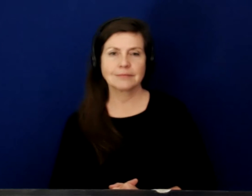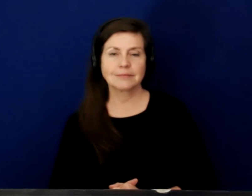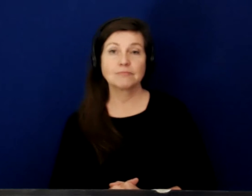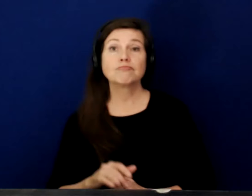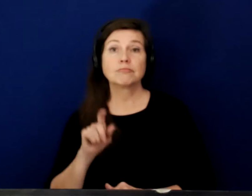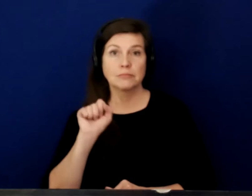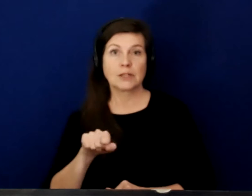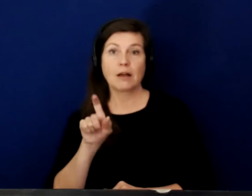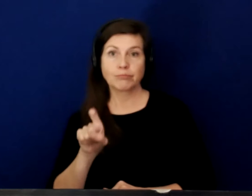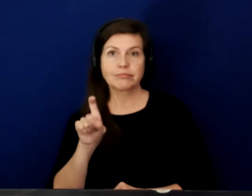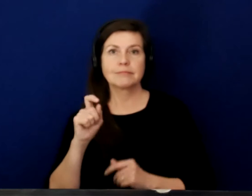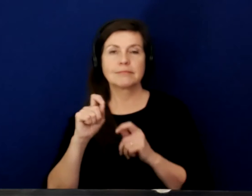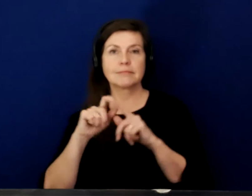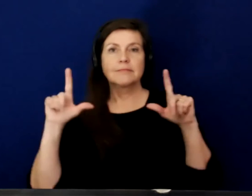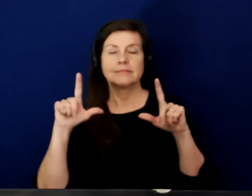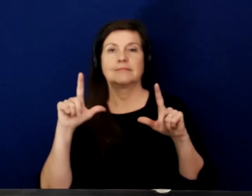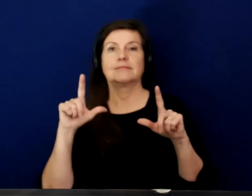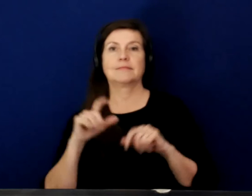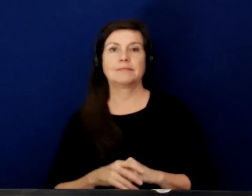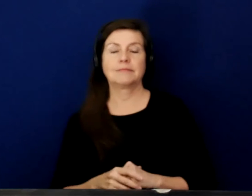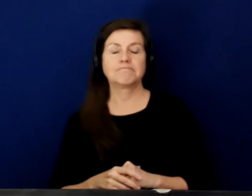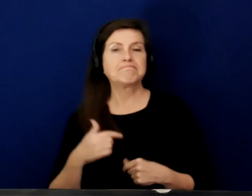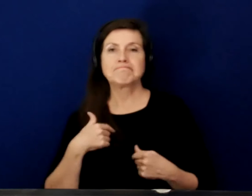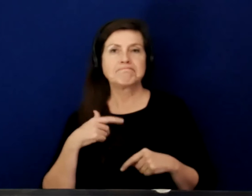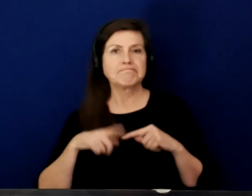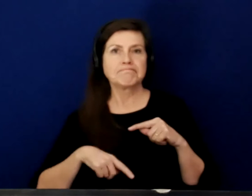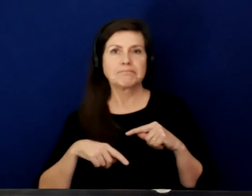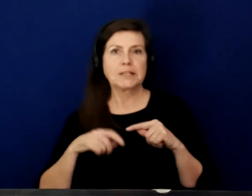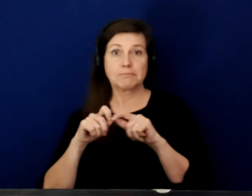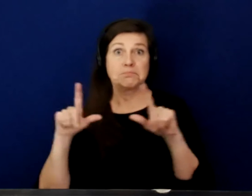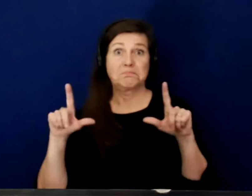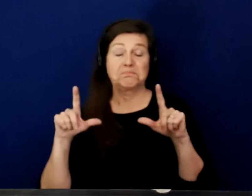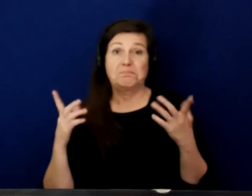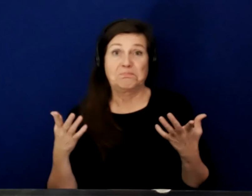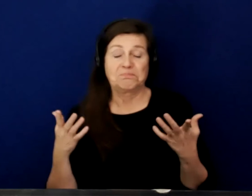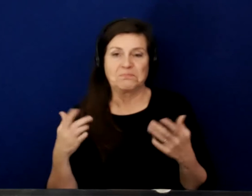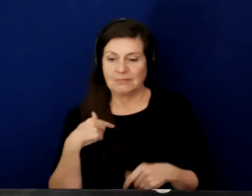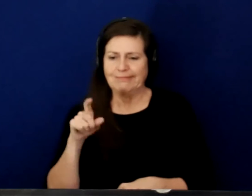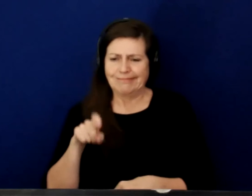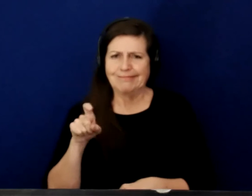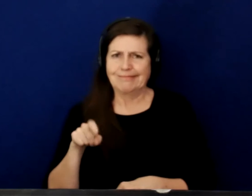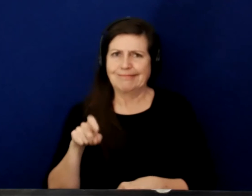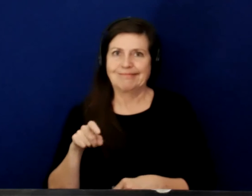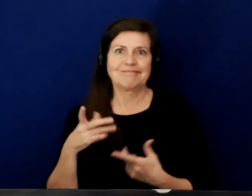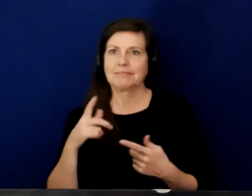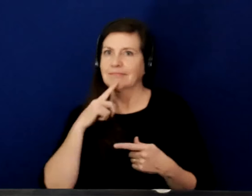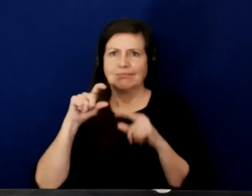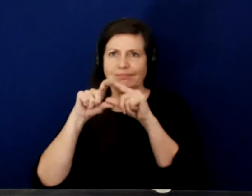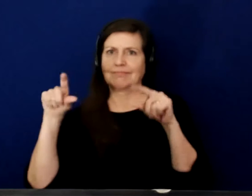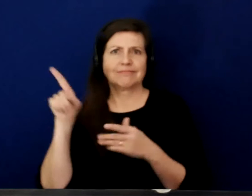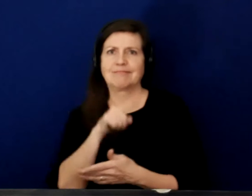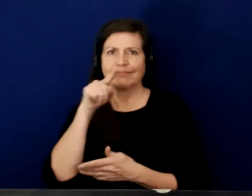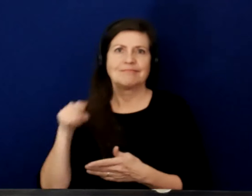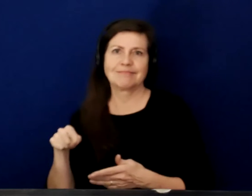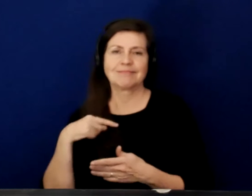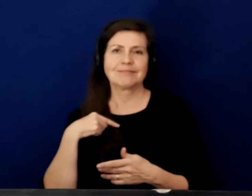well. If you want to. I can't. It comes some message that I can't start my